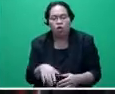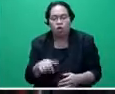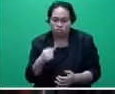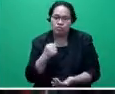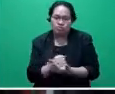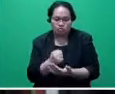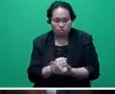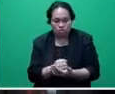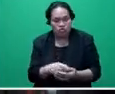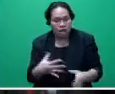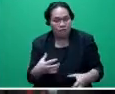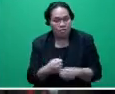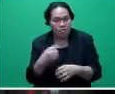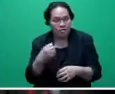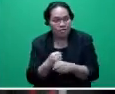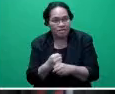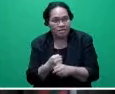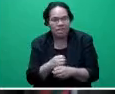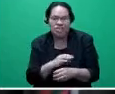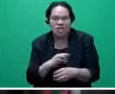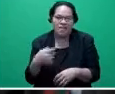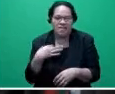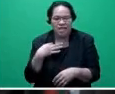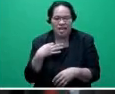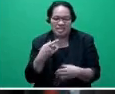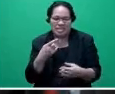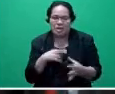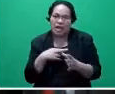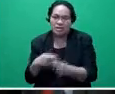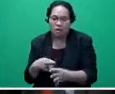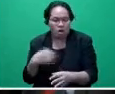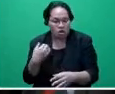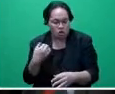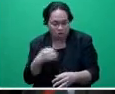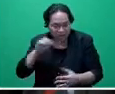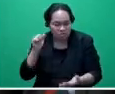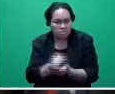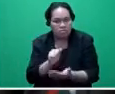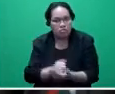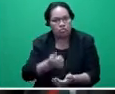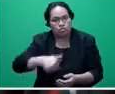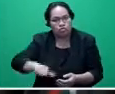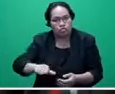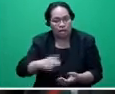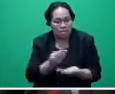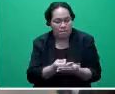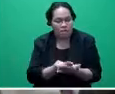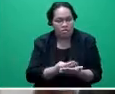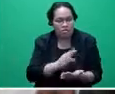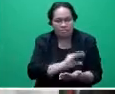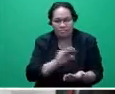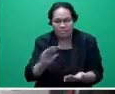unlimited upgrades events will surface rather than just a fancy, irresponsible devising budget, being the current